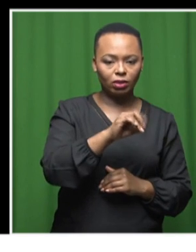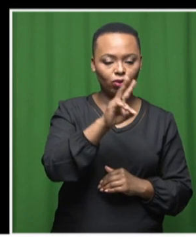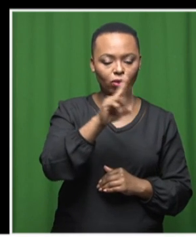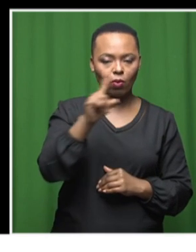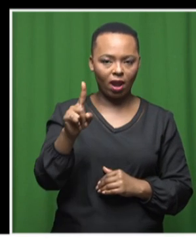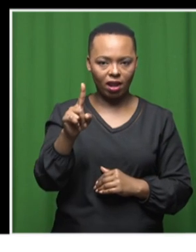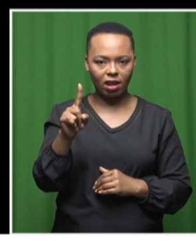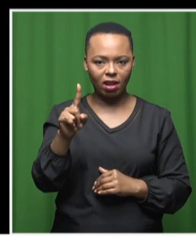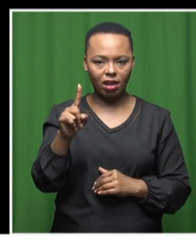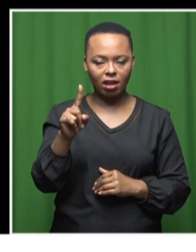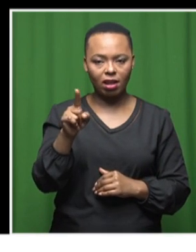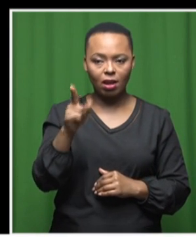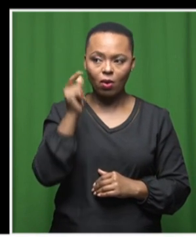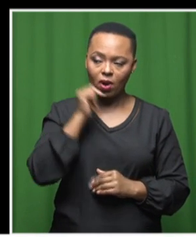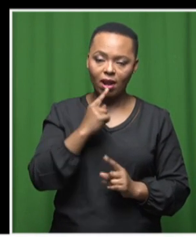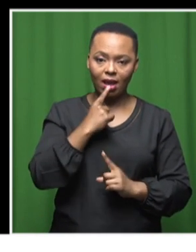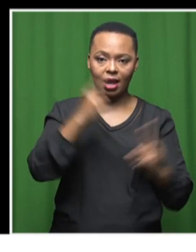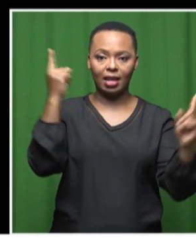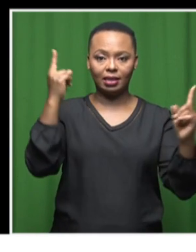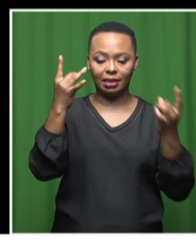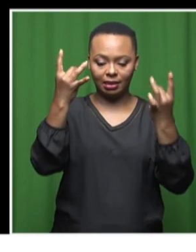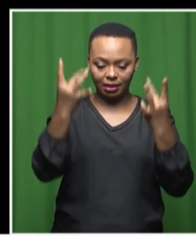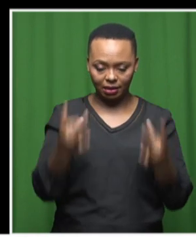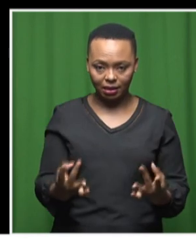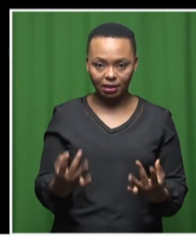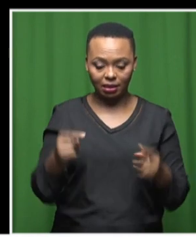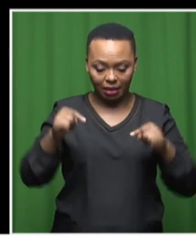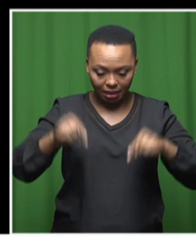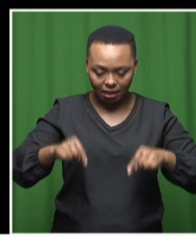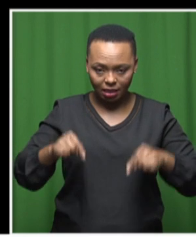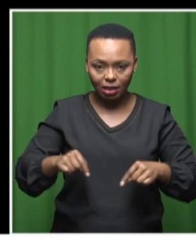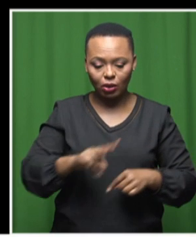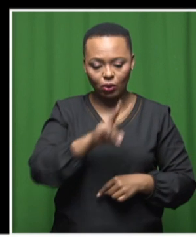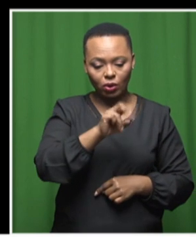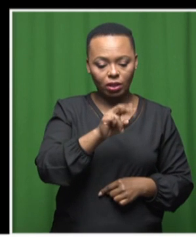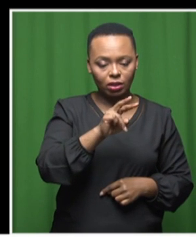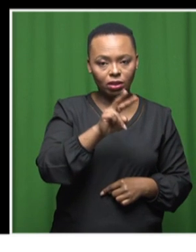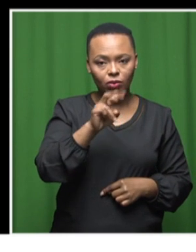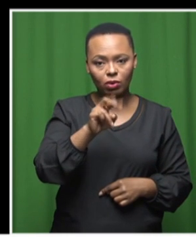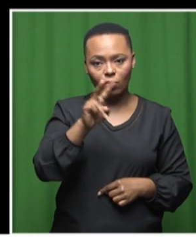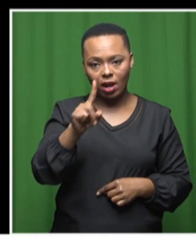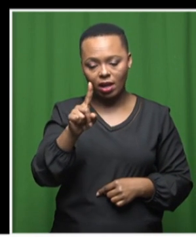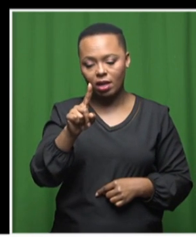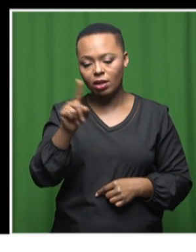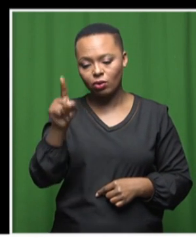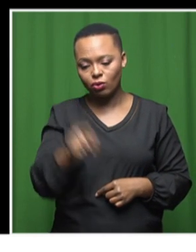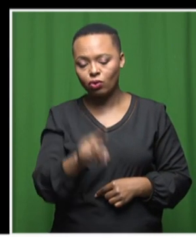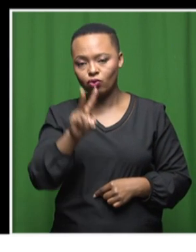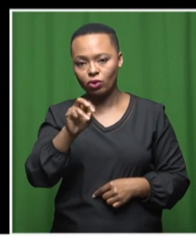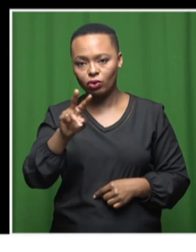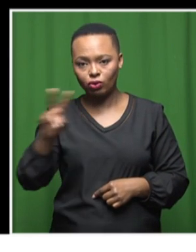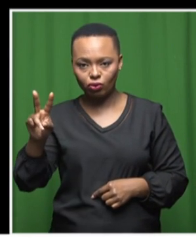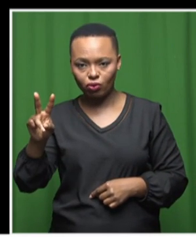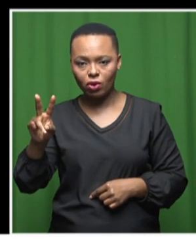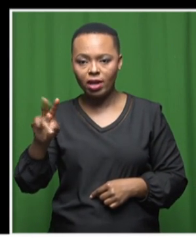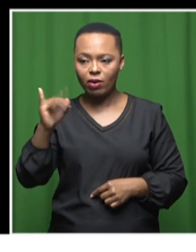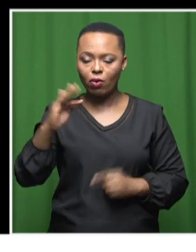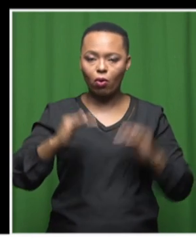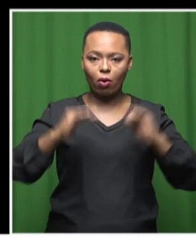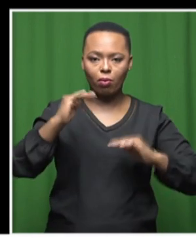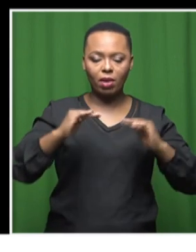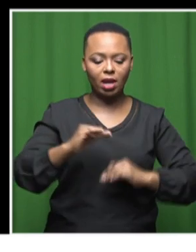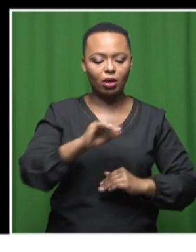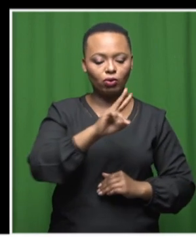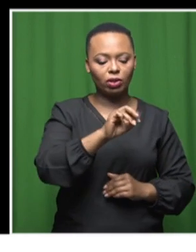2021 when he released statistics, the quarterly statistics of 21-22, compared against